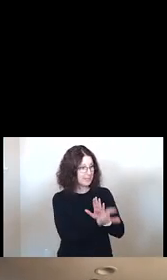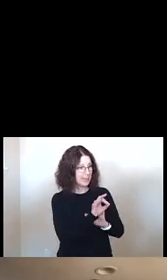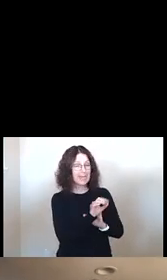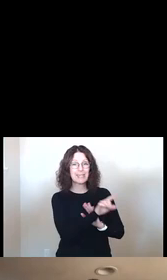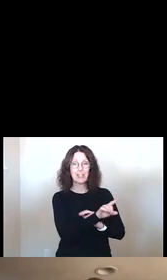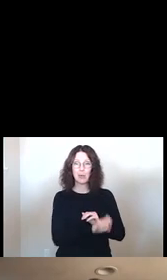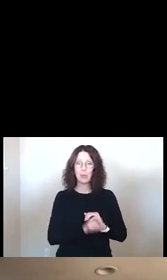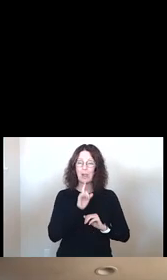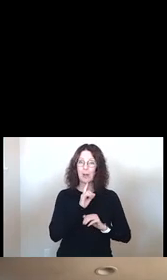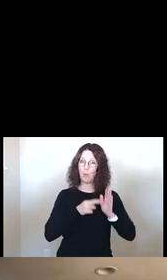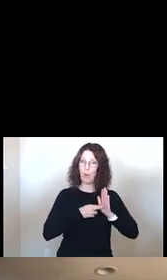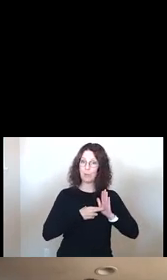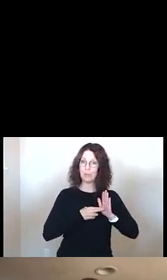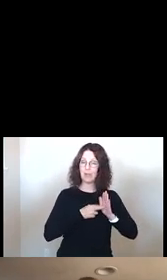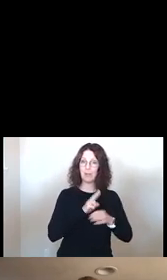Canada Challenge.